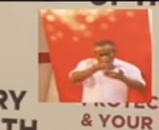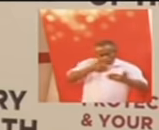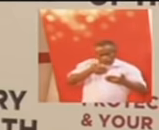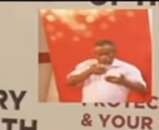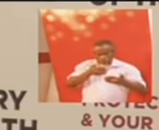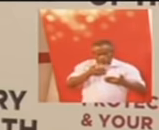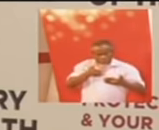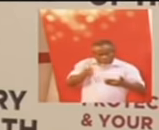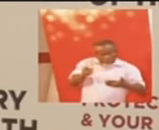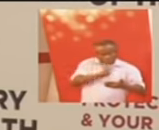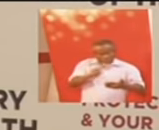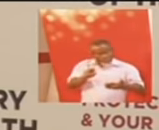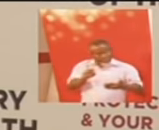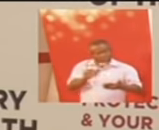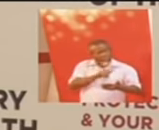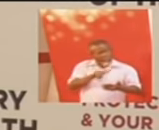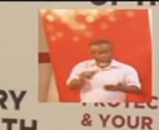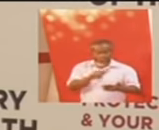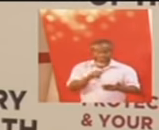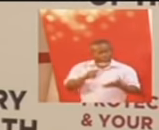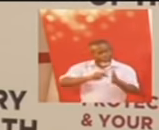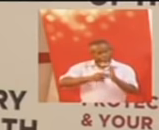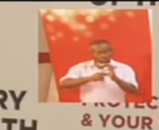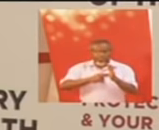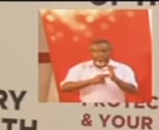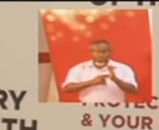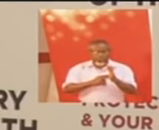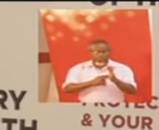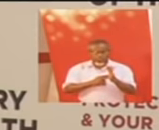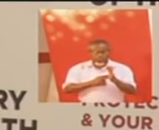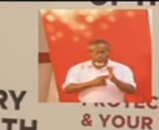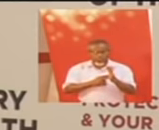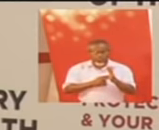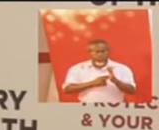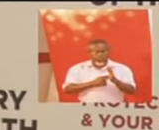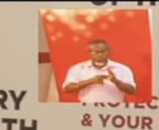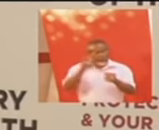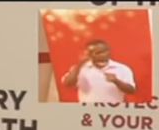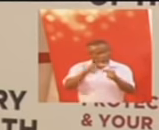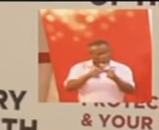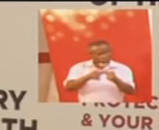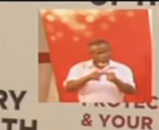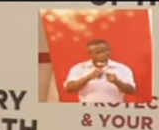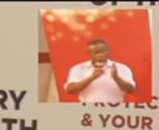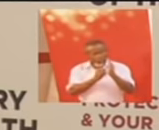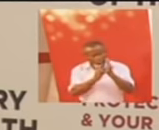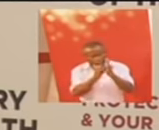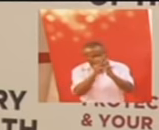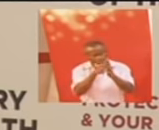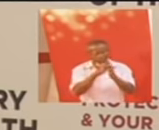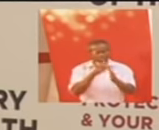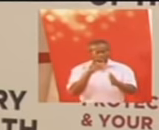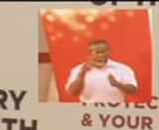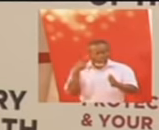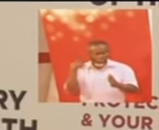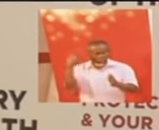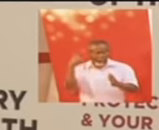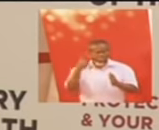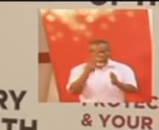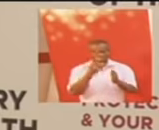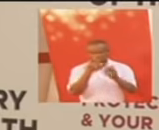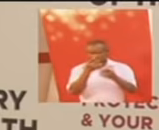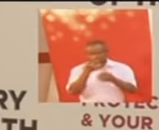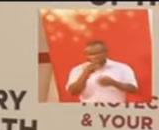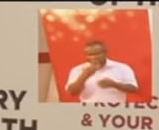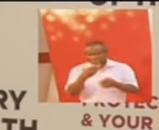really speaking here about high blood pressure, hypertension, diabetes, mellitus, cancers, asthma, chronic obstructive